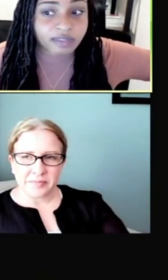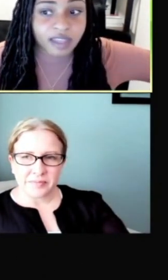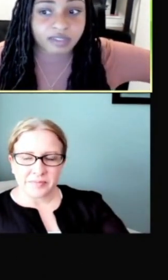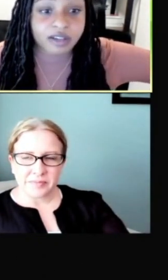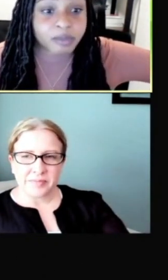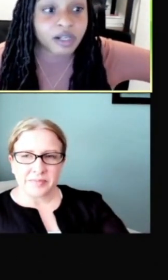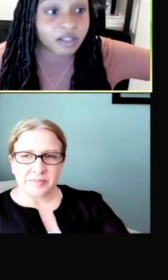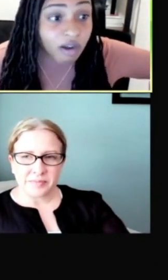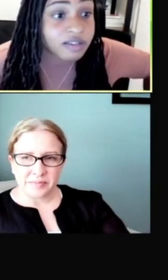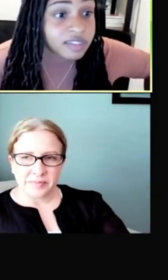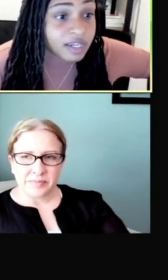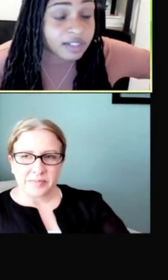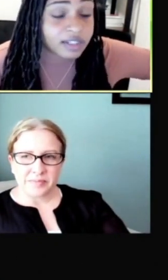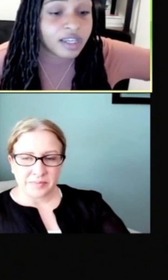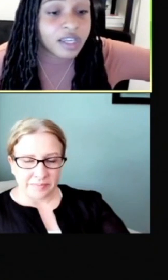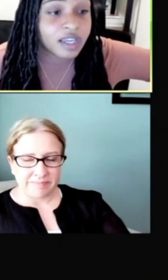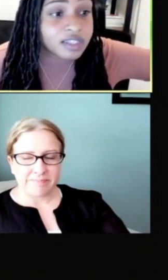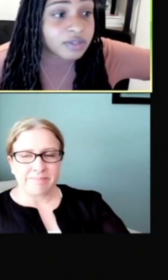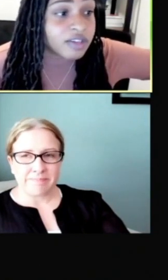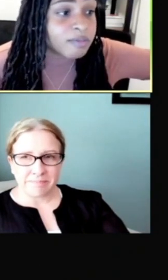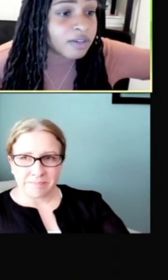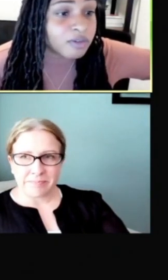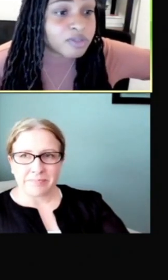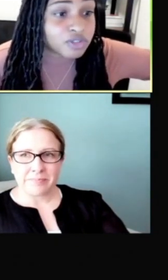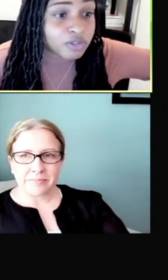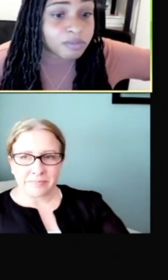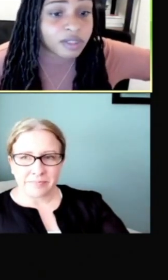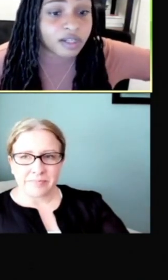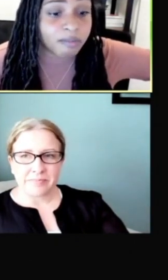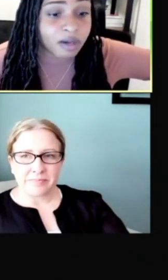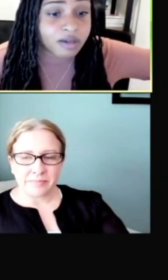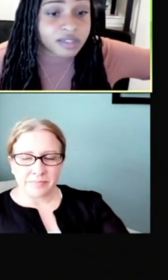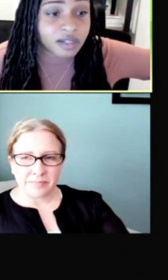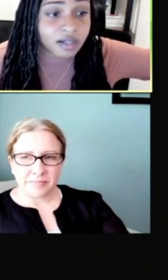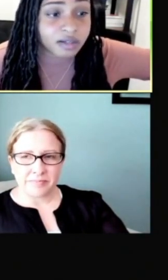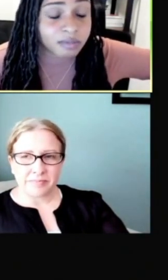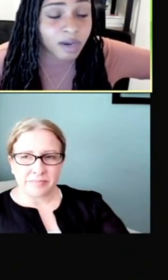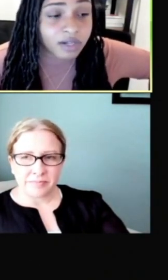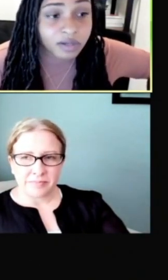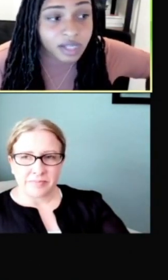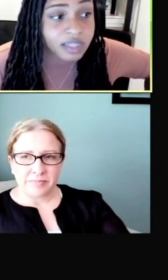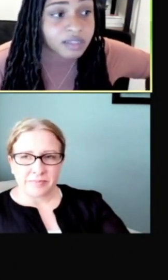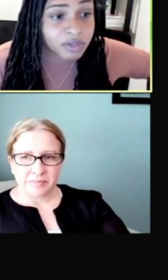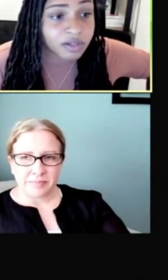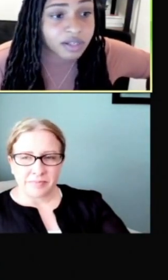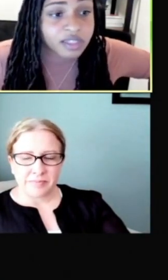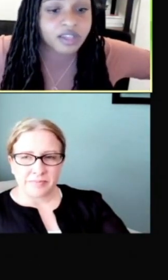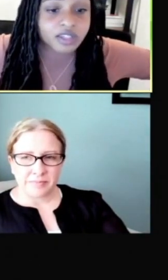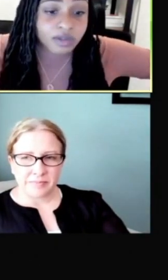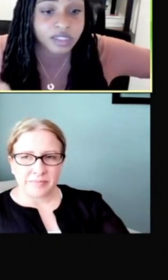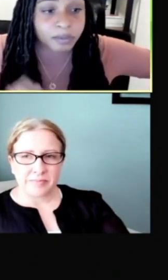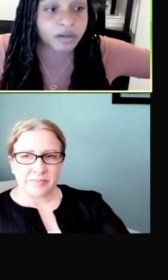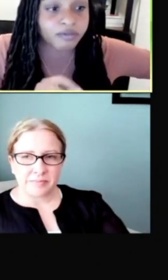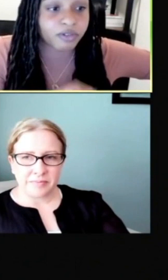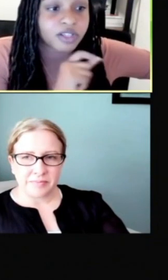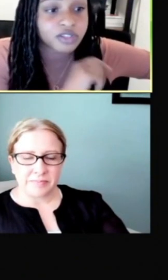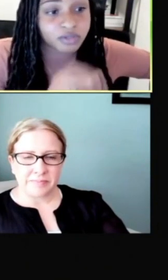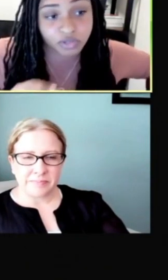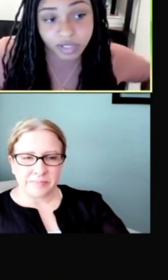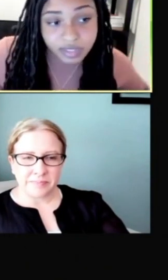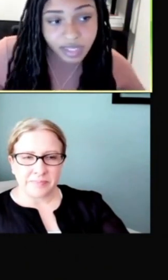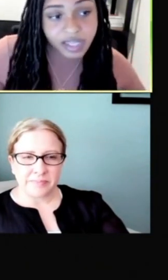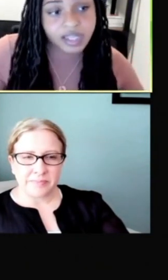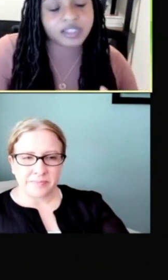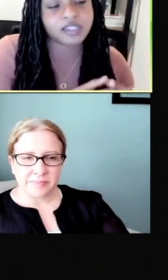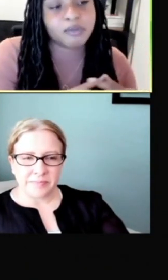the fact that there's been a longstanding history of medical mistreatment amongst minoritized communities. So it's important for us